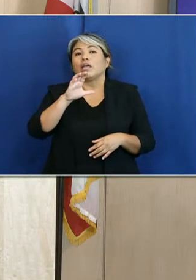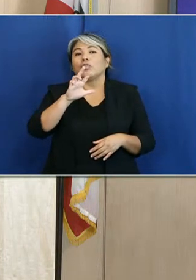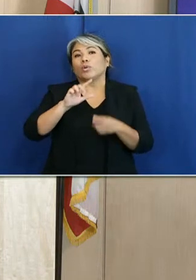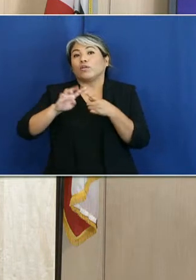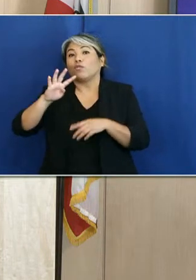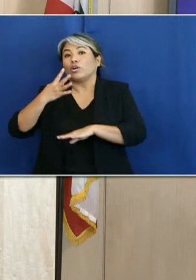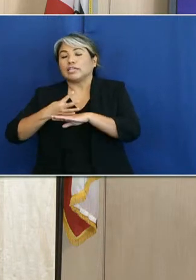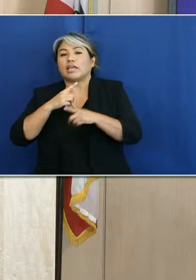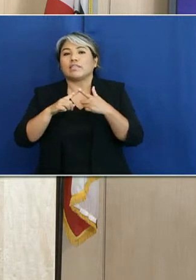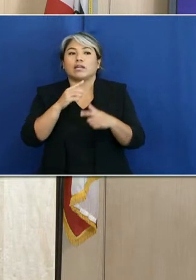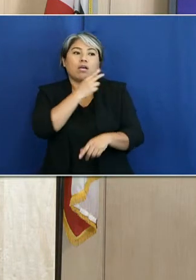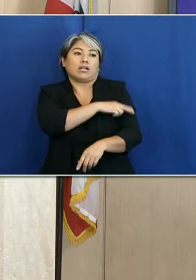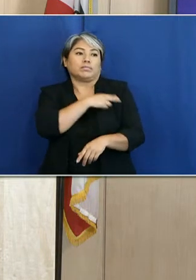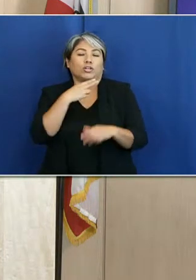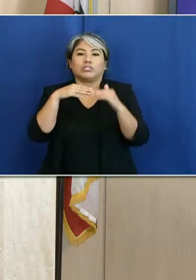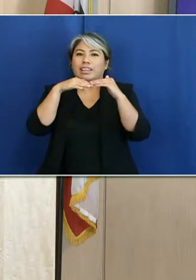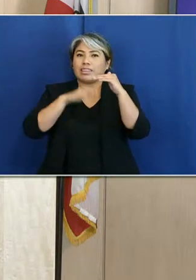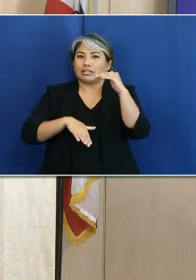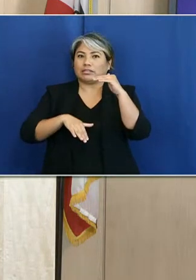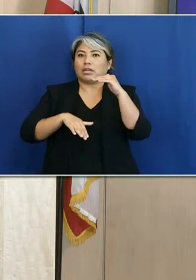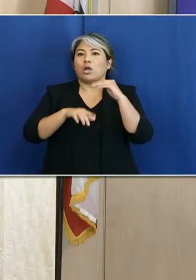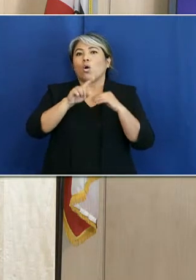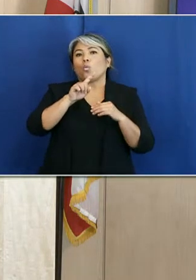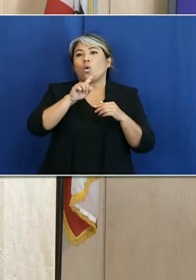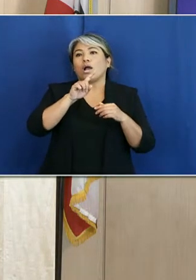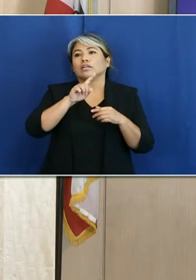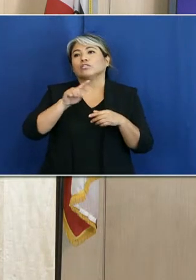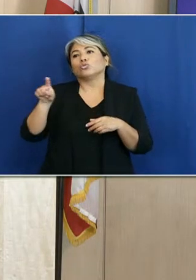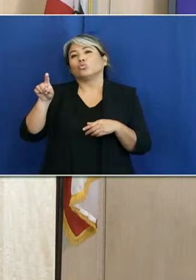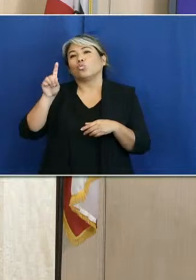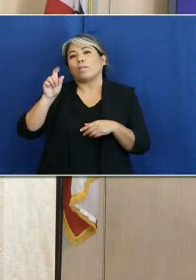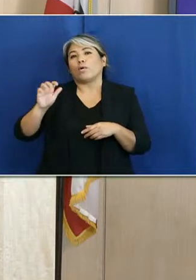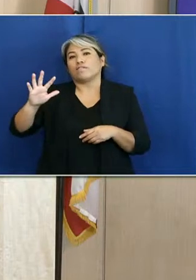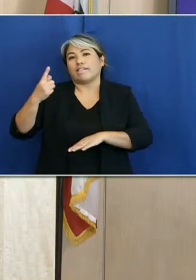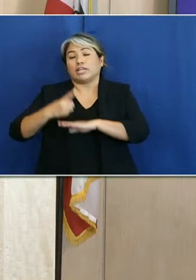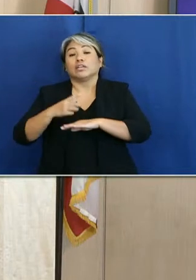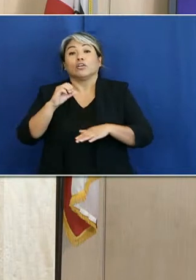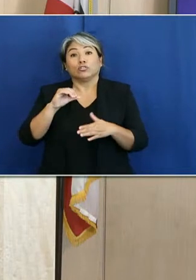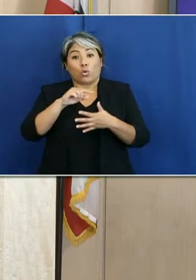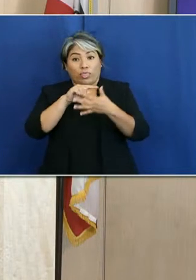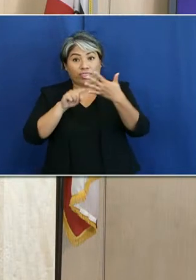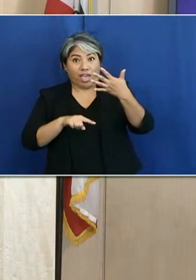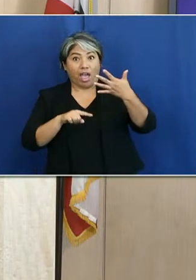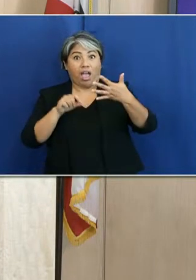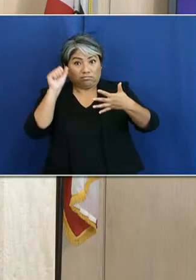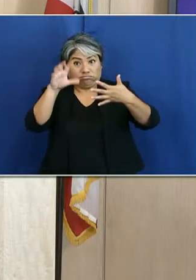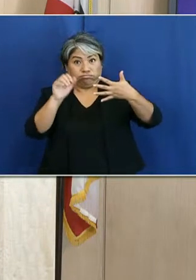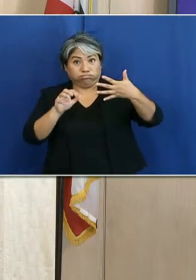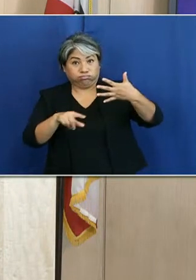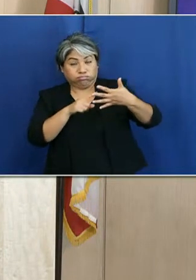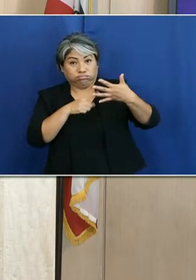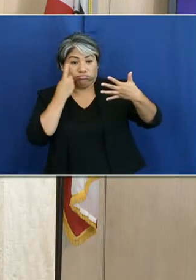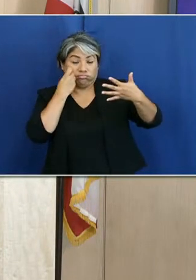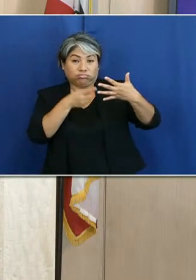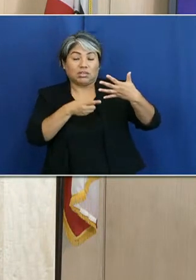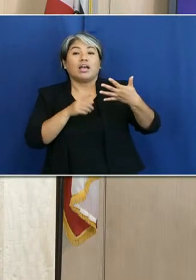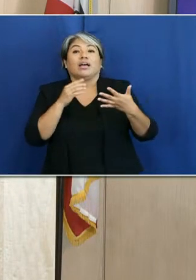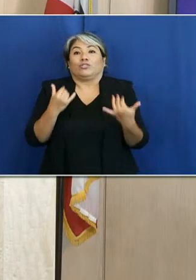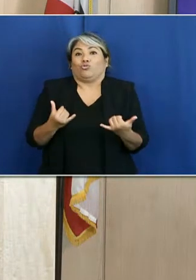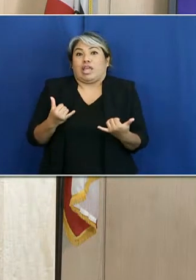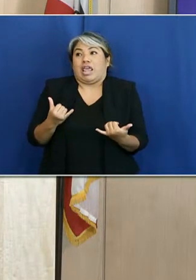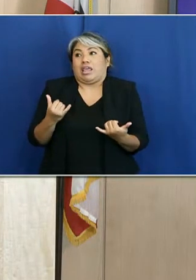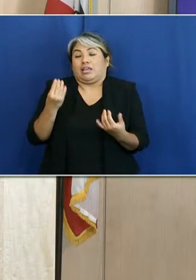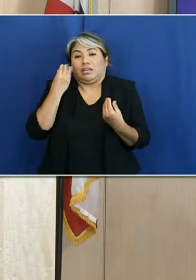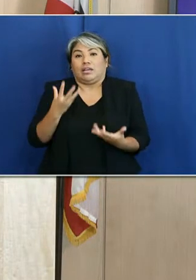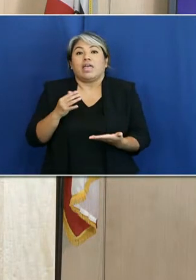then our hospitals, less than 1 to 1.5 days. So that, as of today, and this is actually